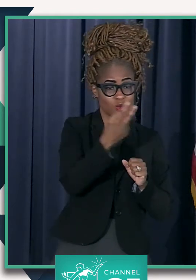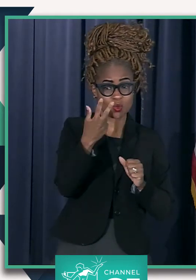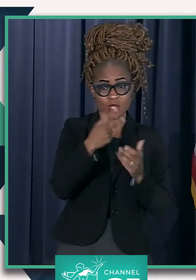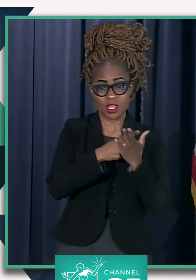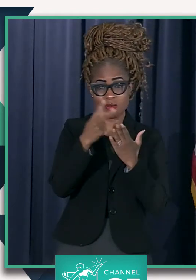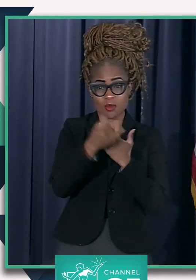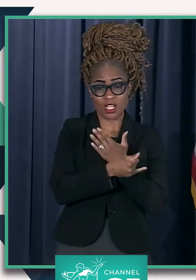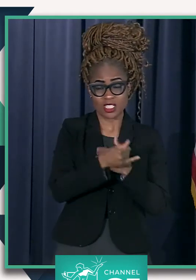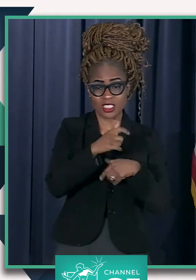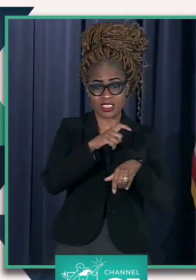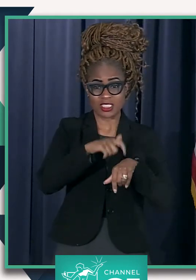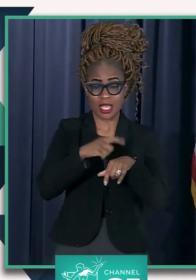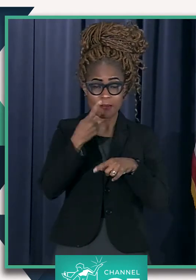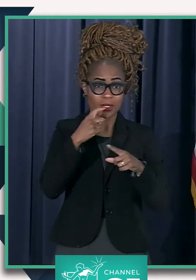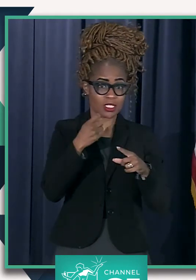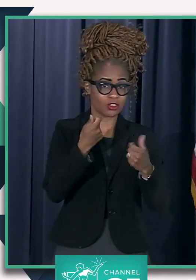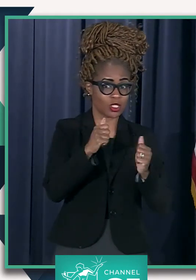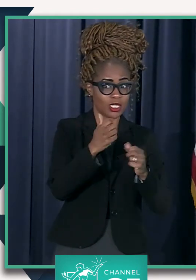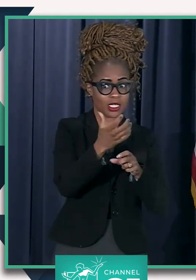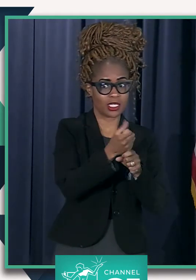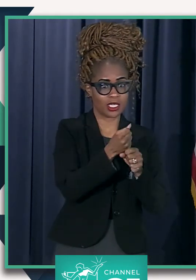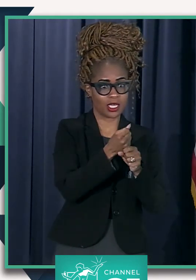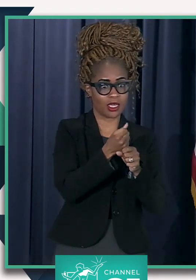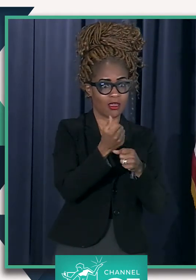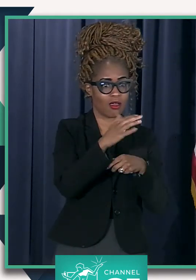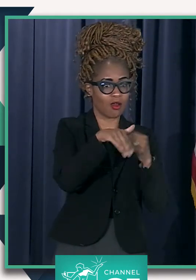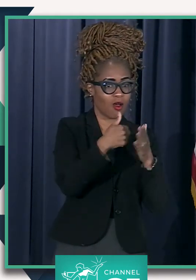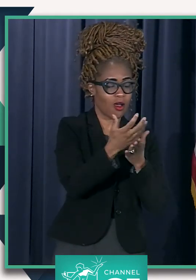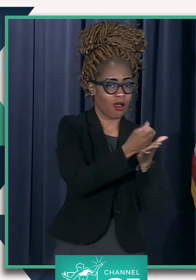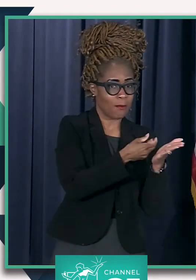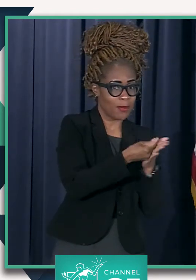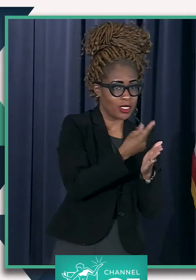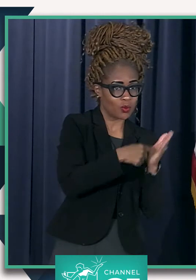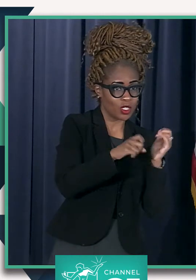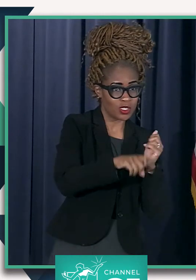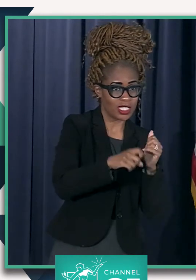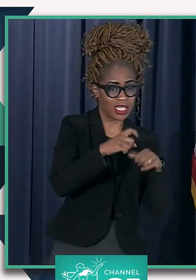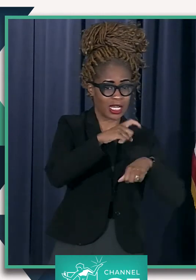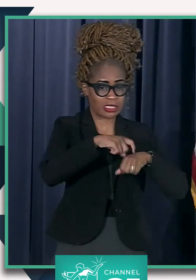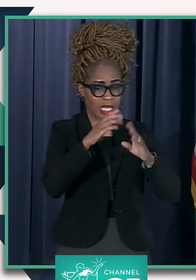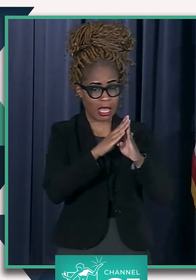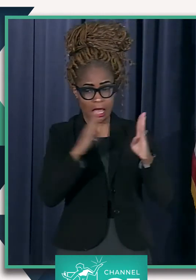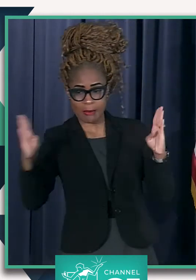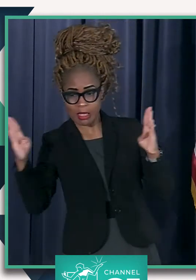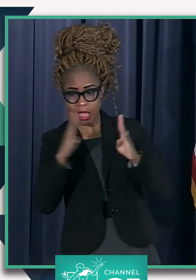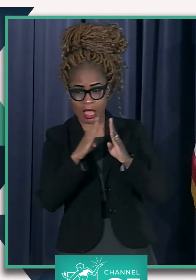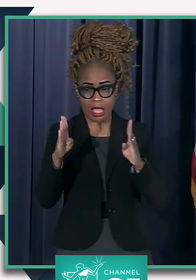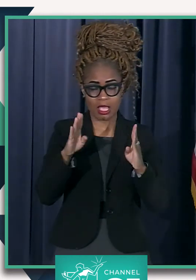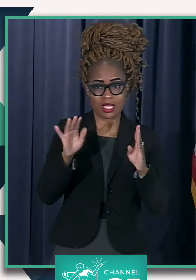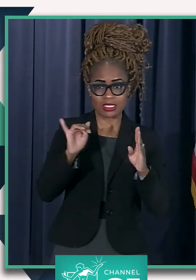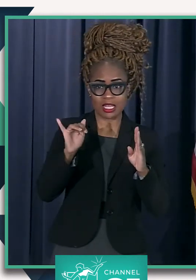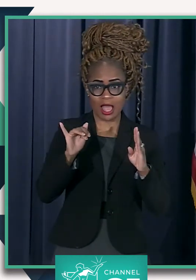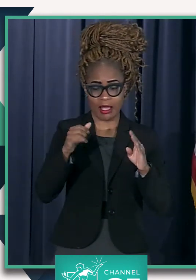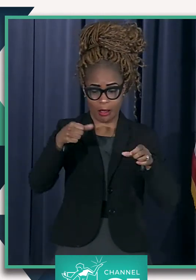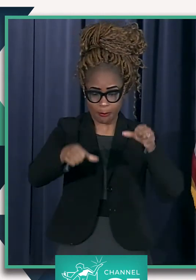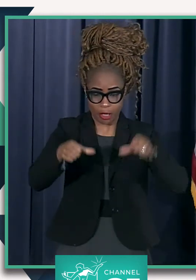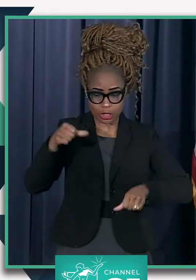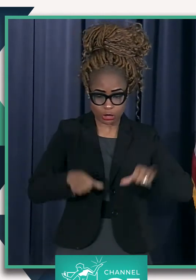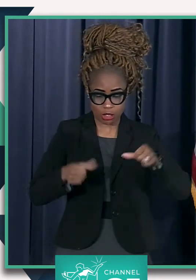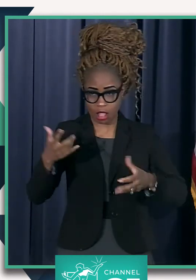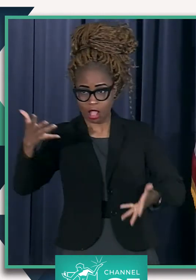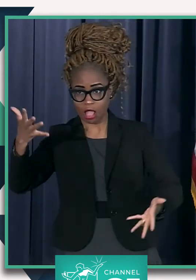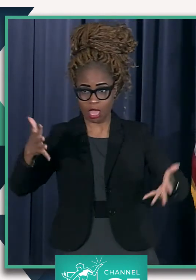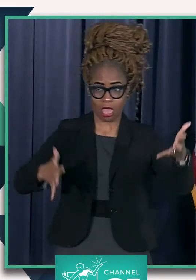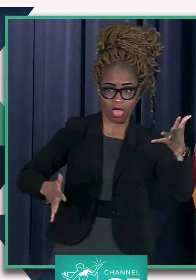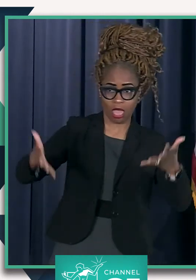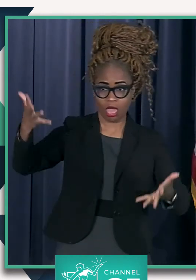all of the capital and subsidy you needed to make it all work on the timeline was really like managing a jigsaw puzzle up in the air. You